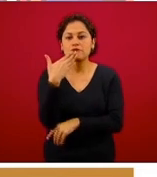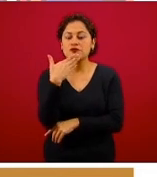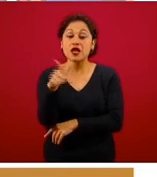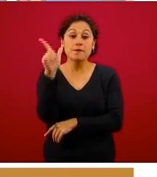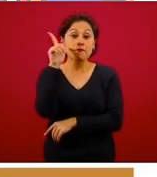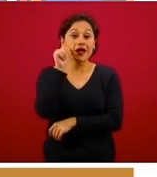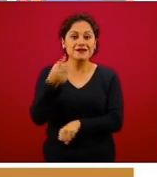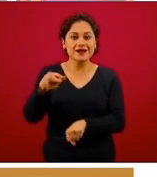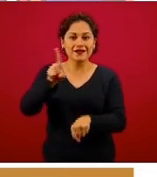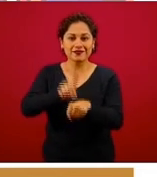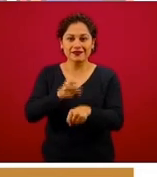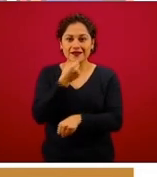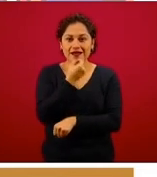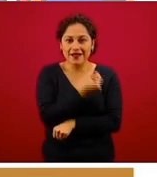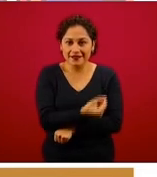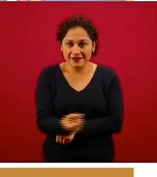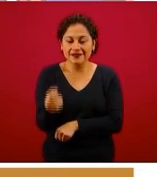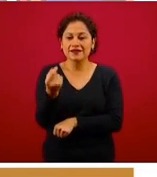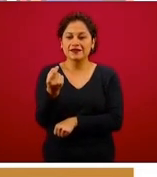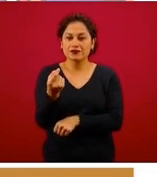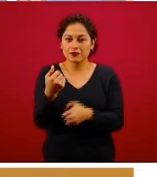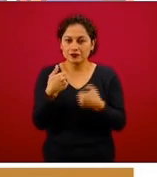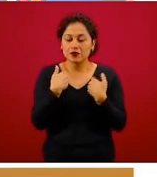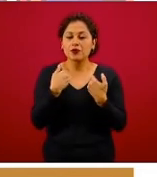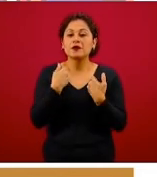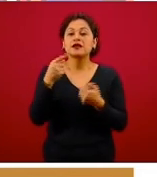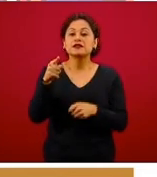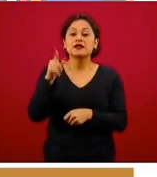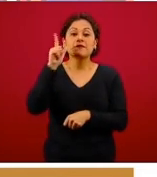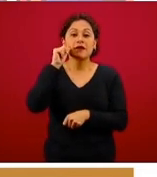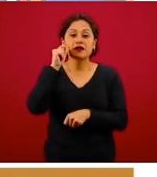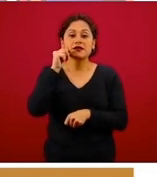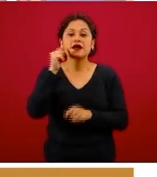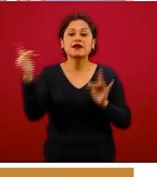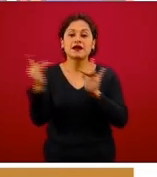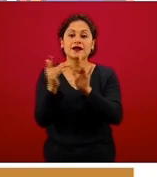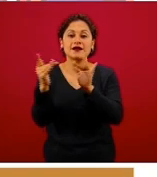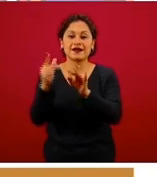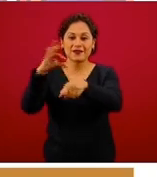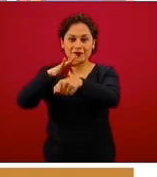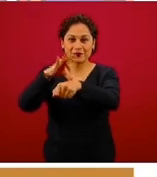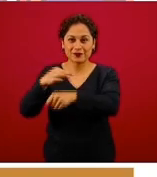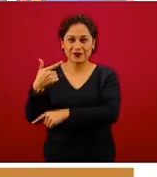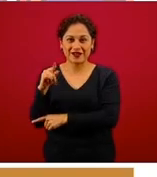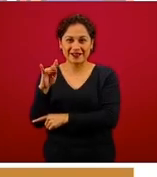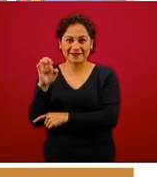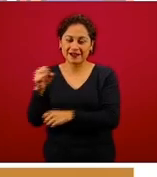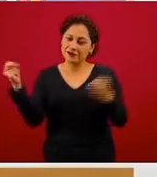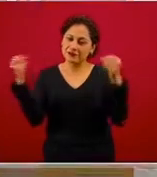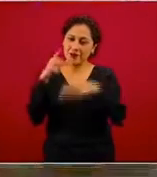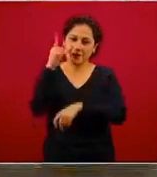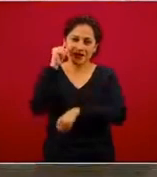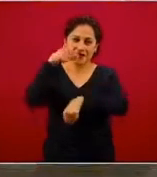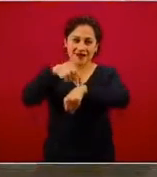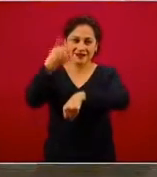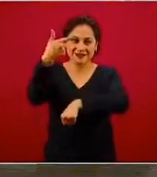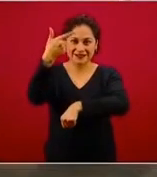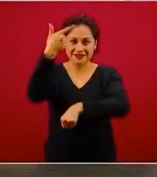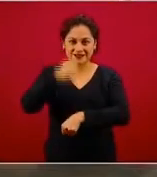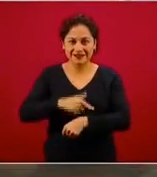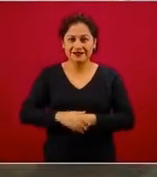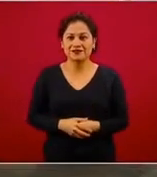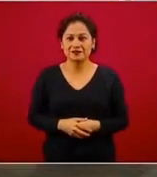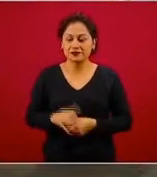putting up with all of this. And tomorrow we're going to interact with you. Well, you're going to interact with Dr. Gatel